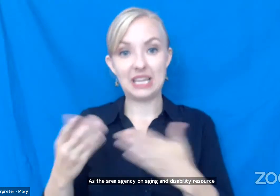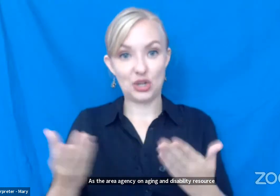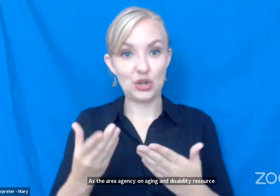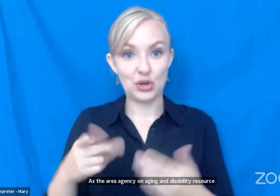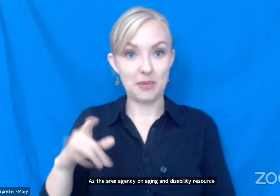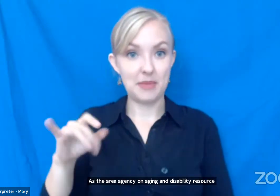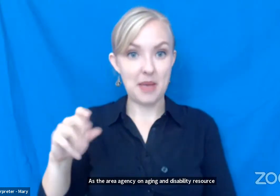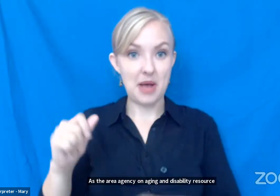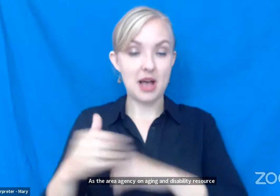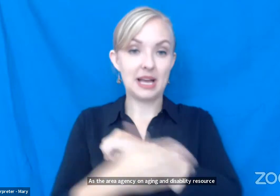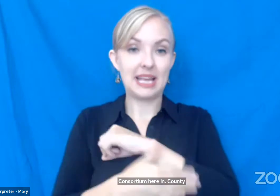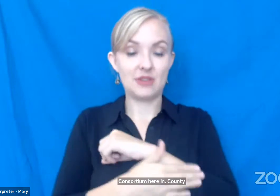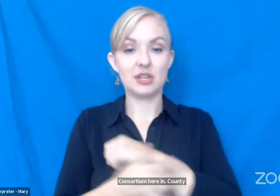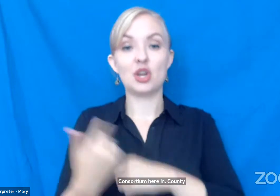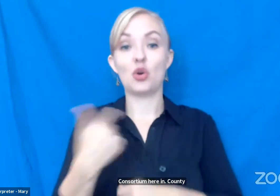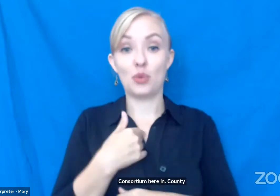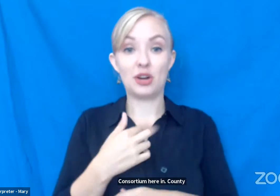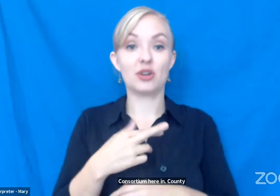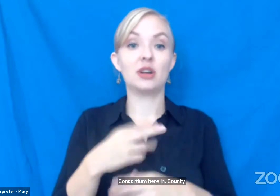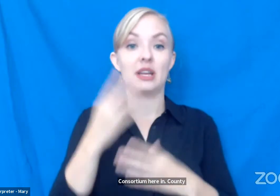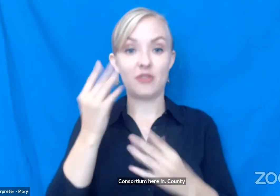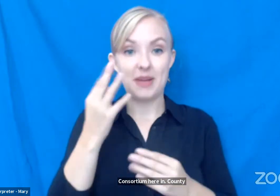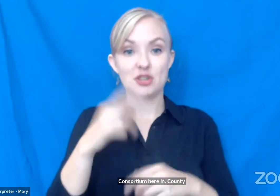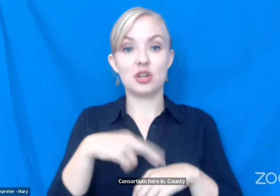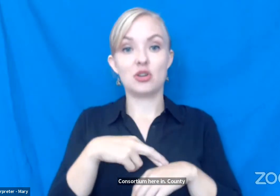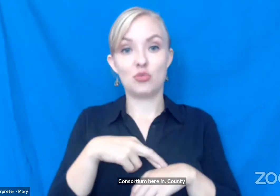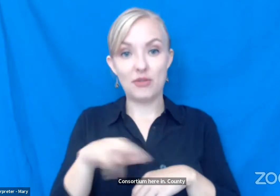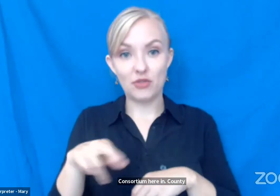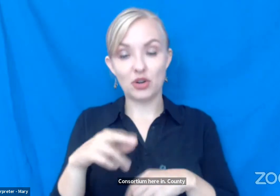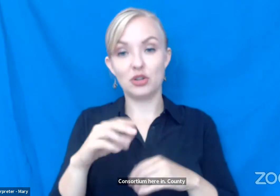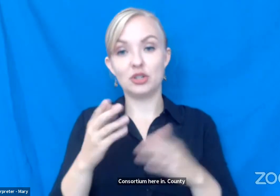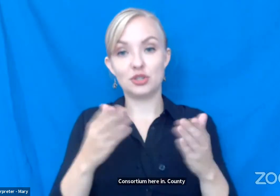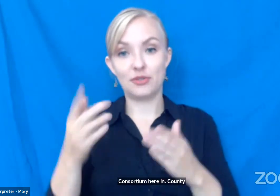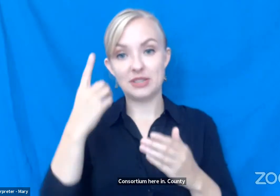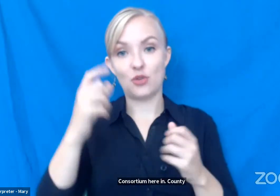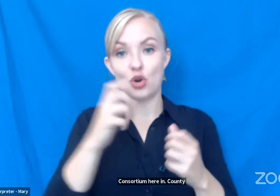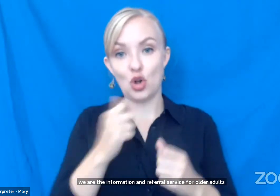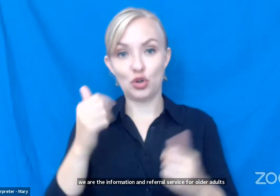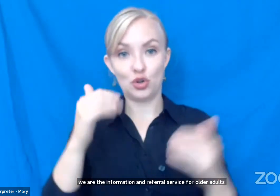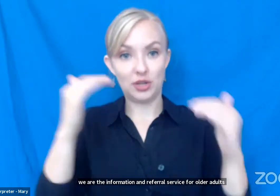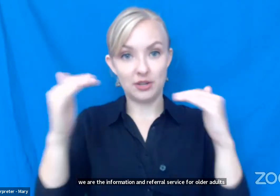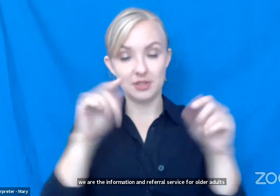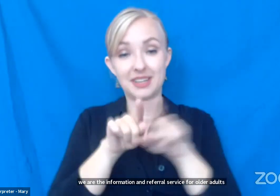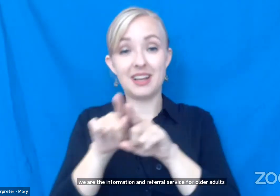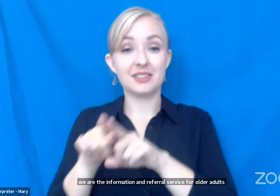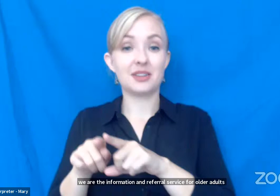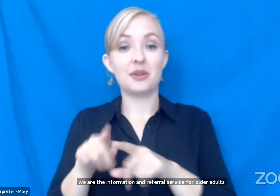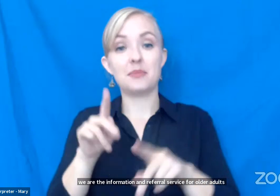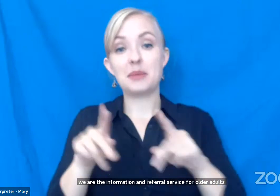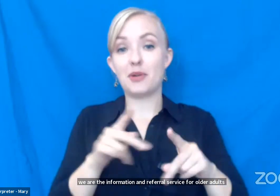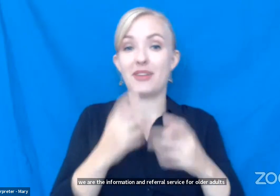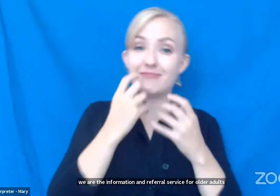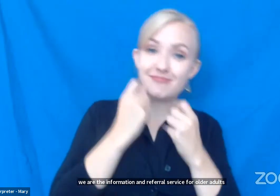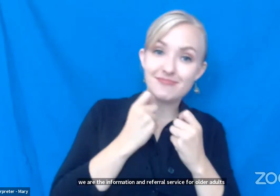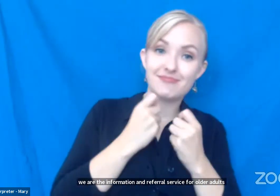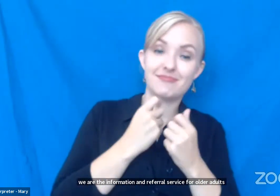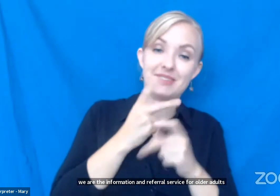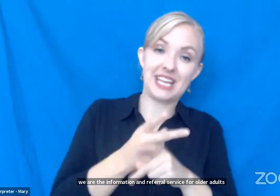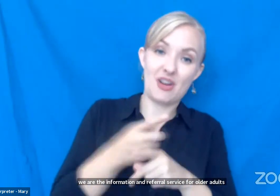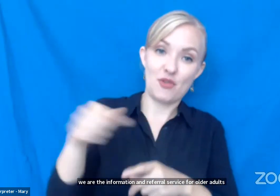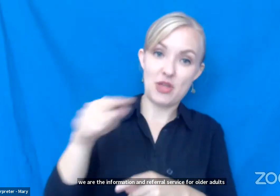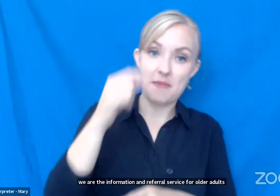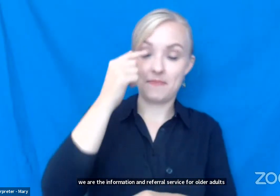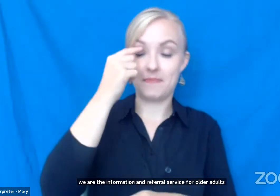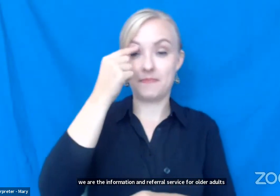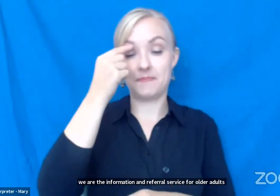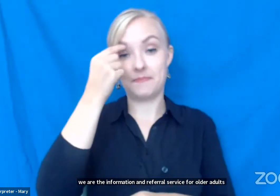the information and referral service for older adults and those who love and care for them in our community.